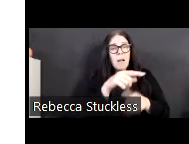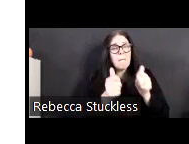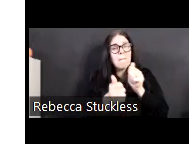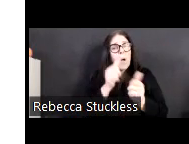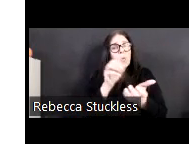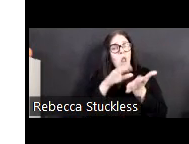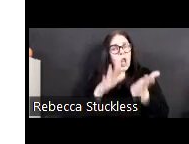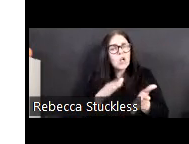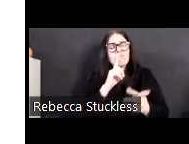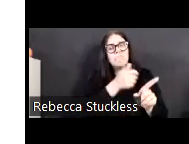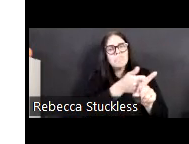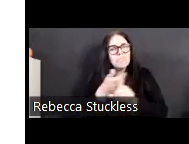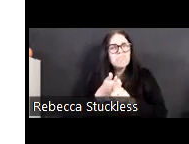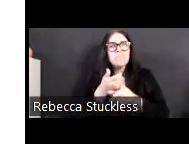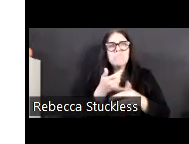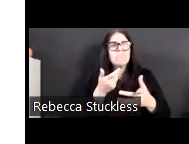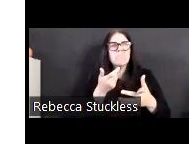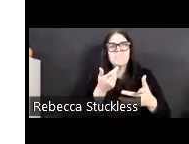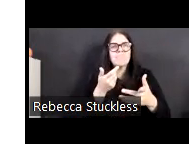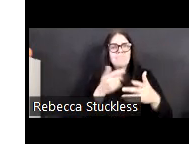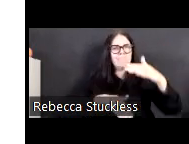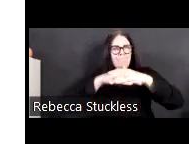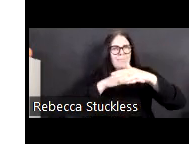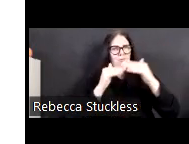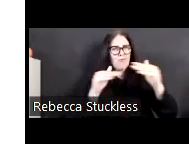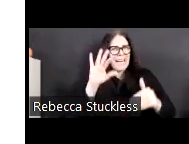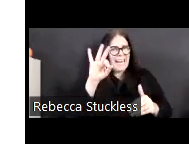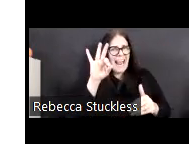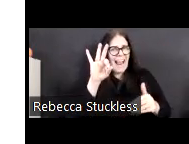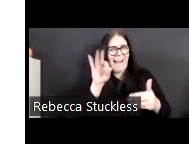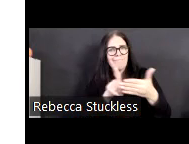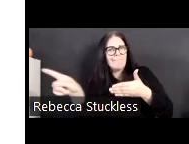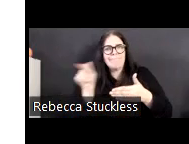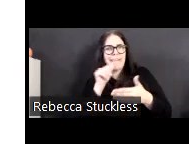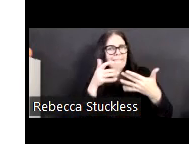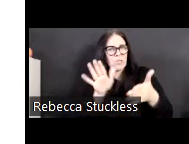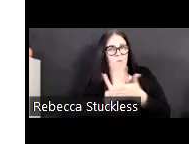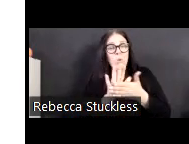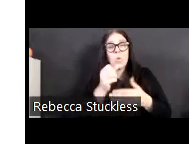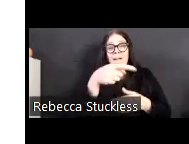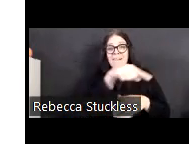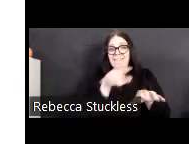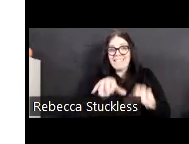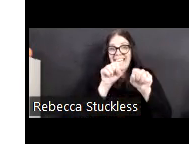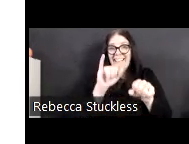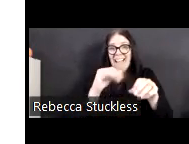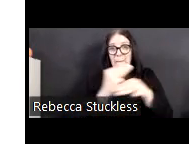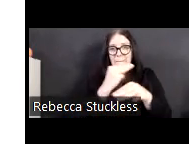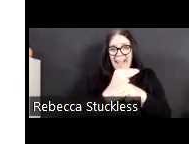who have stopped at grade 9. So they found the arithmetic math task overwhelming.